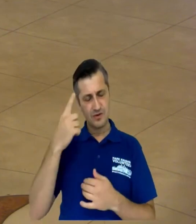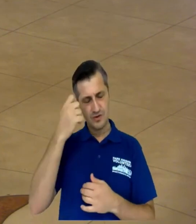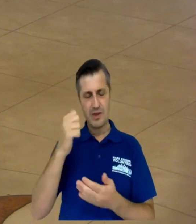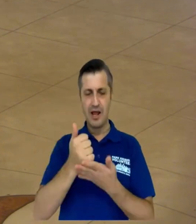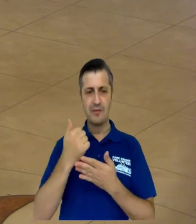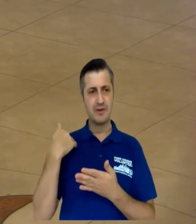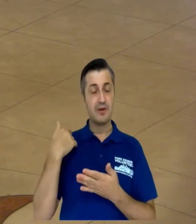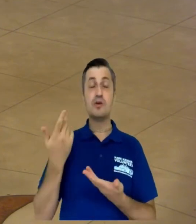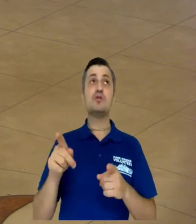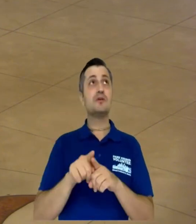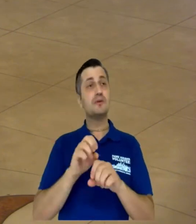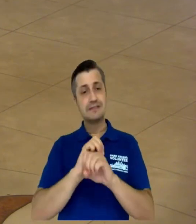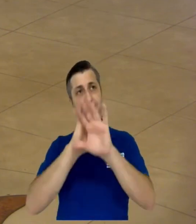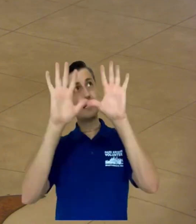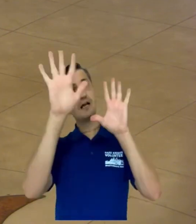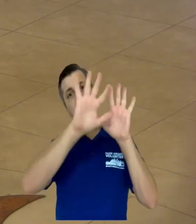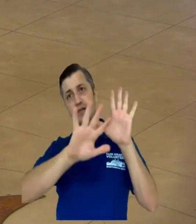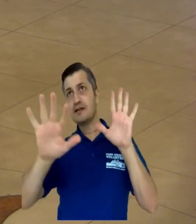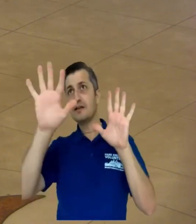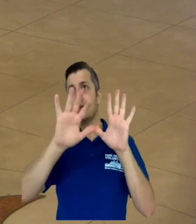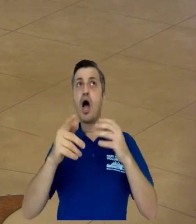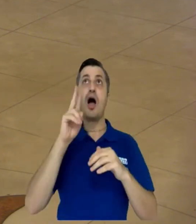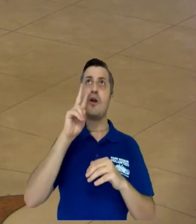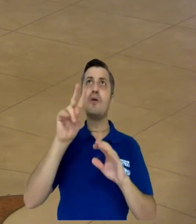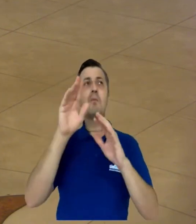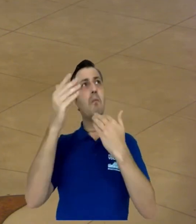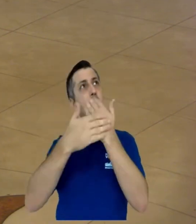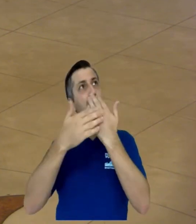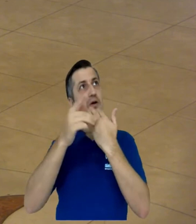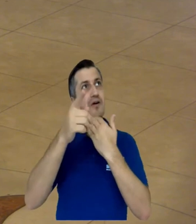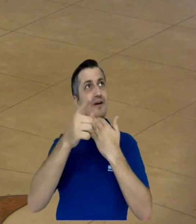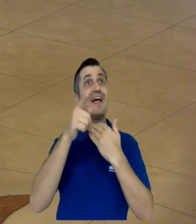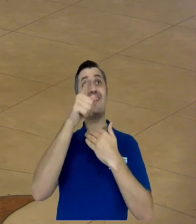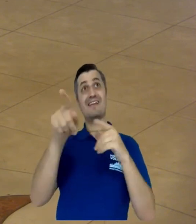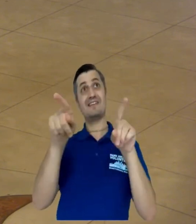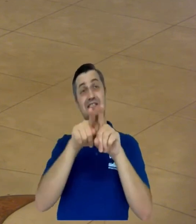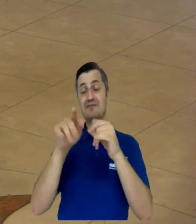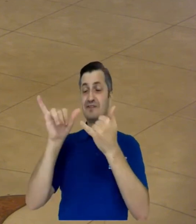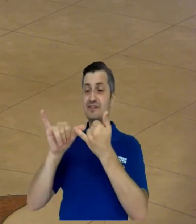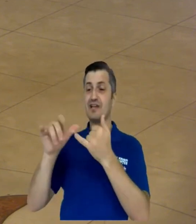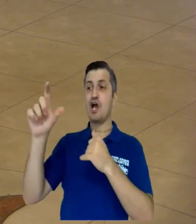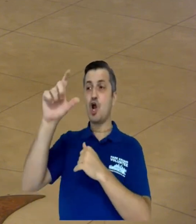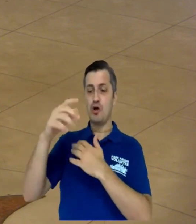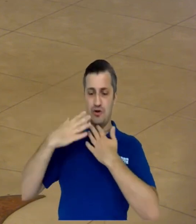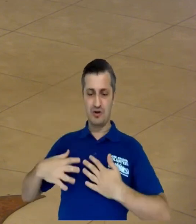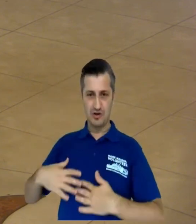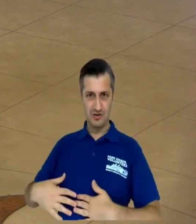When you see the sky, you think, okay, it's blue, right? It's the color of Krishna. The color of Krishna. And the